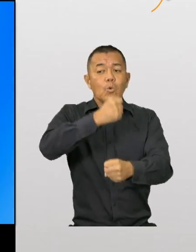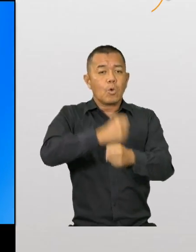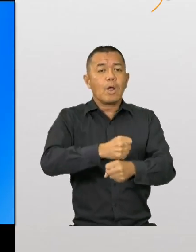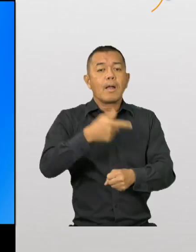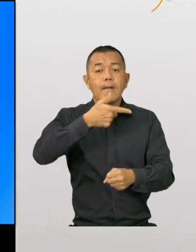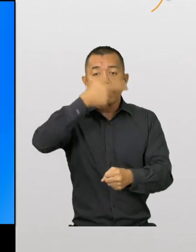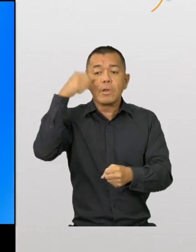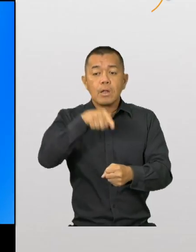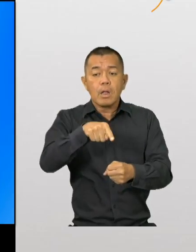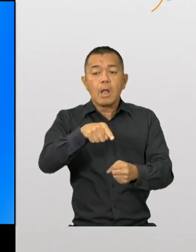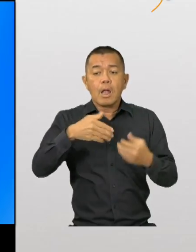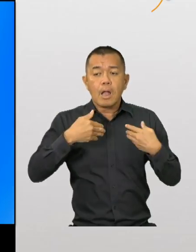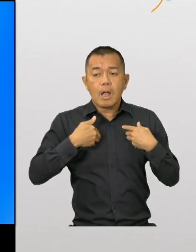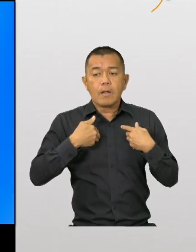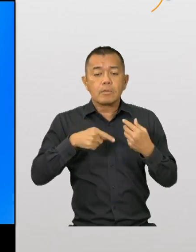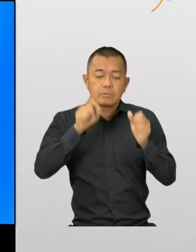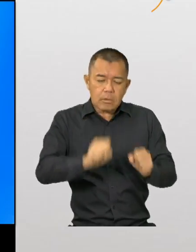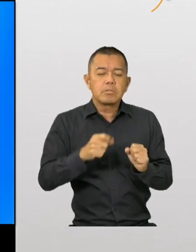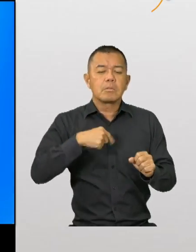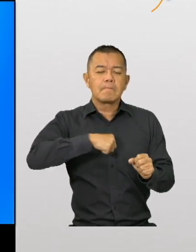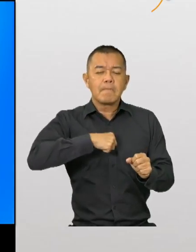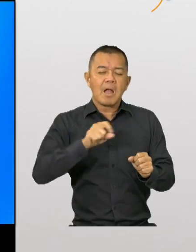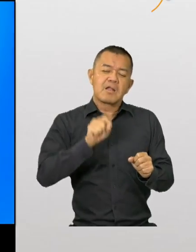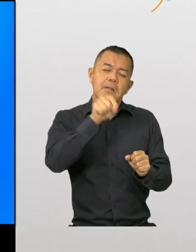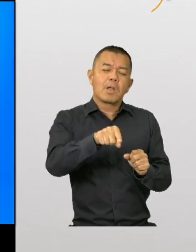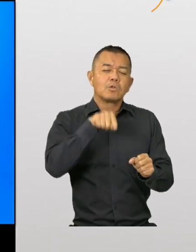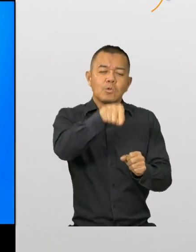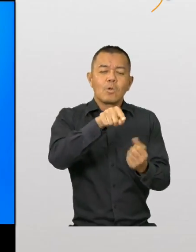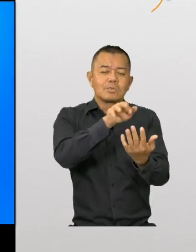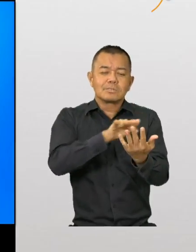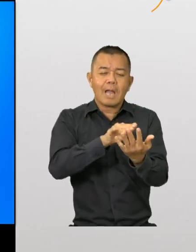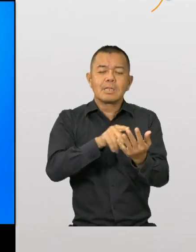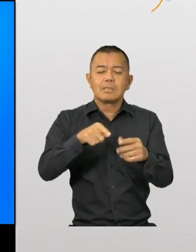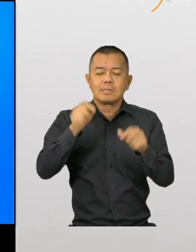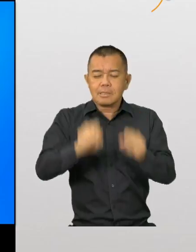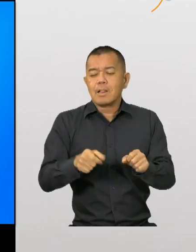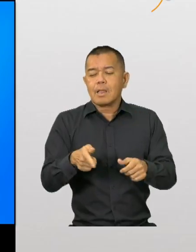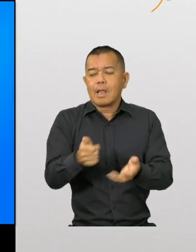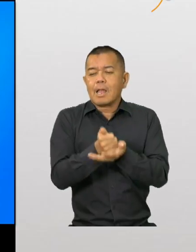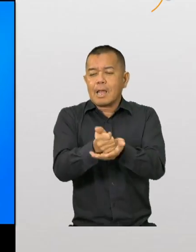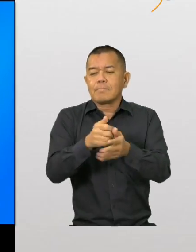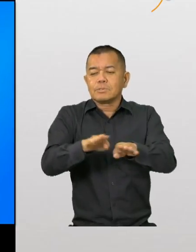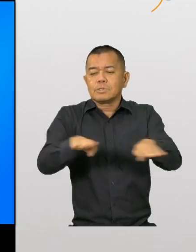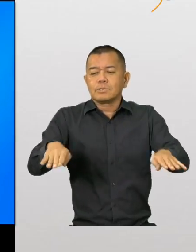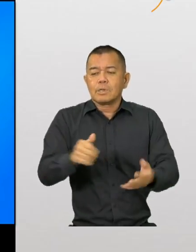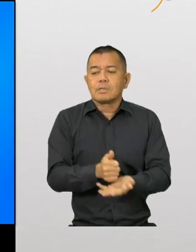invest in their children for a lifetime. And therefore, they earned more and saved more.